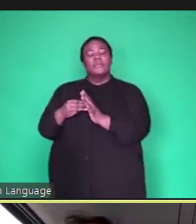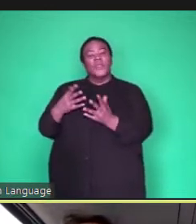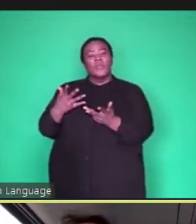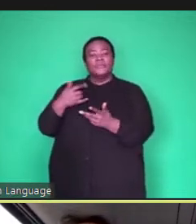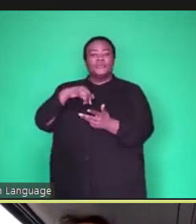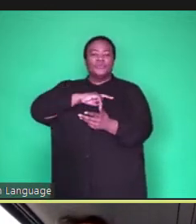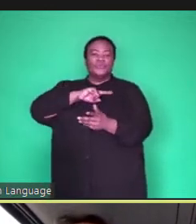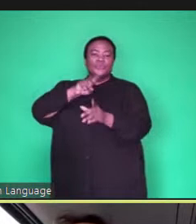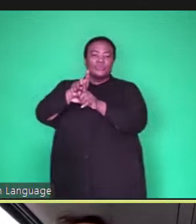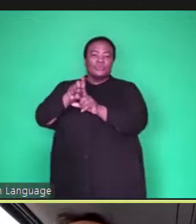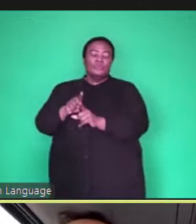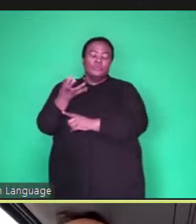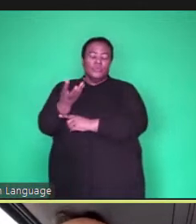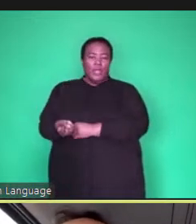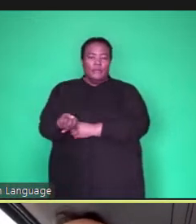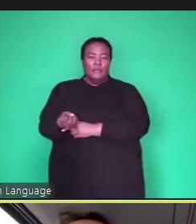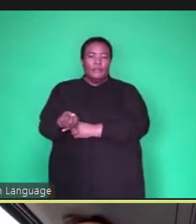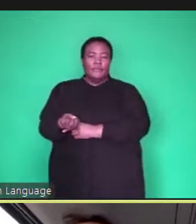also have